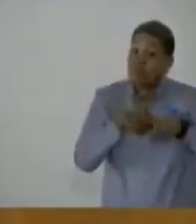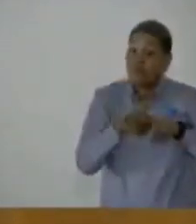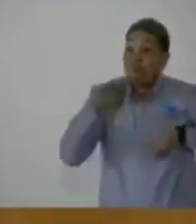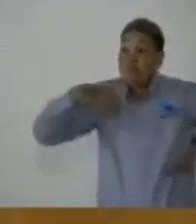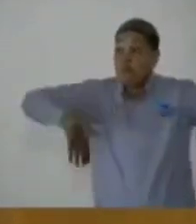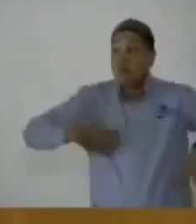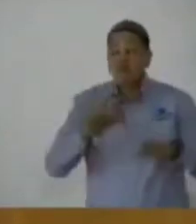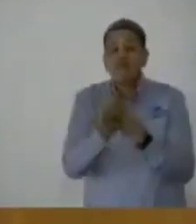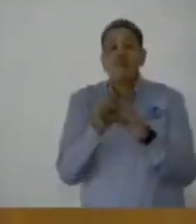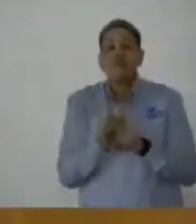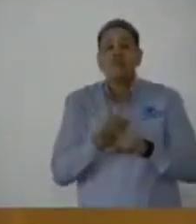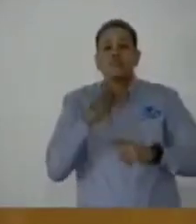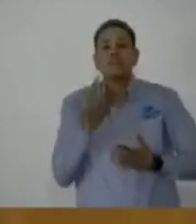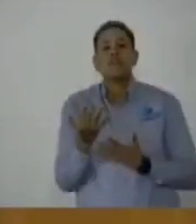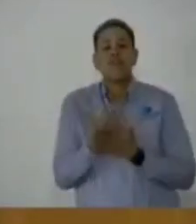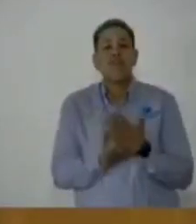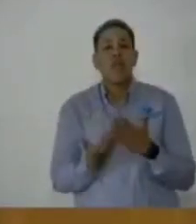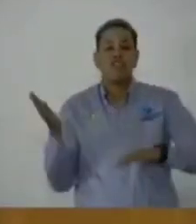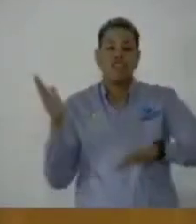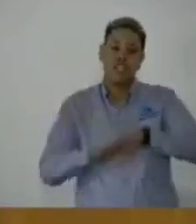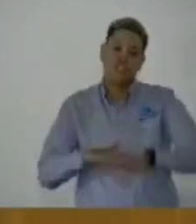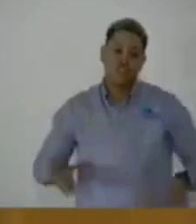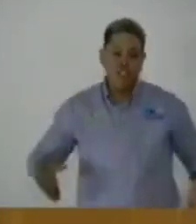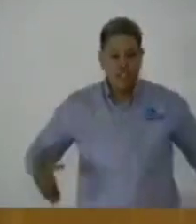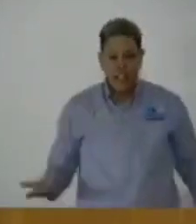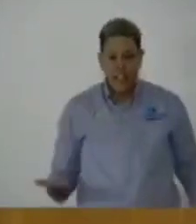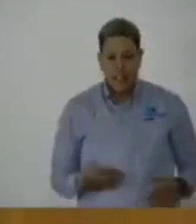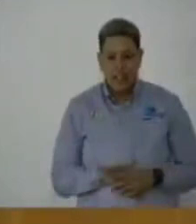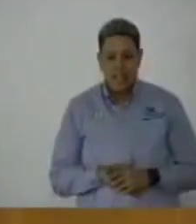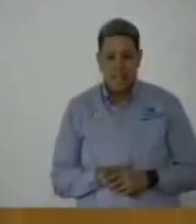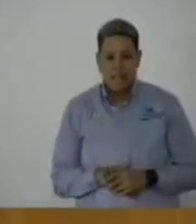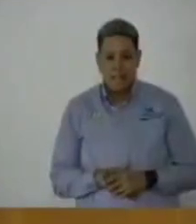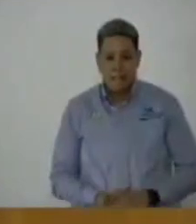not received a salary increase. Or